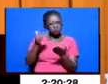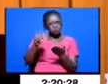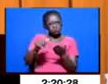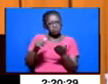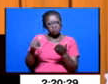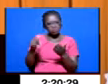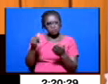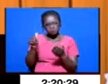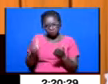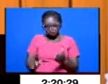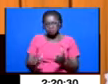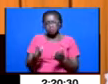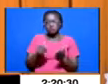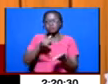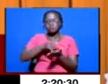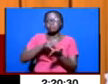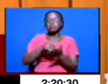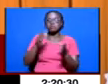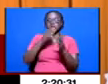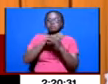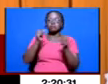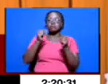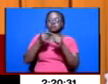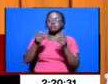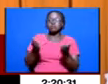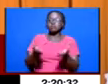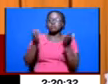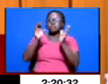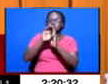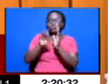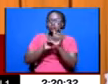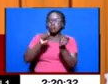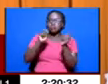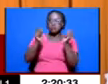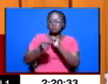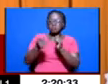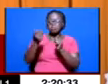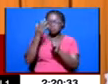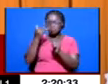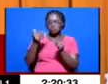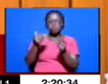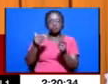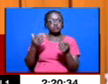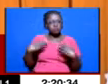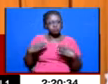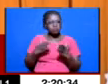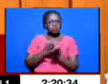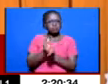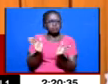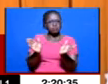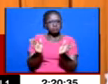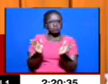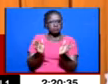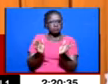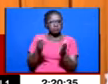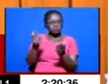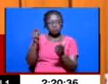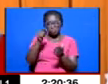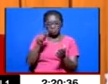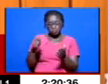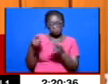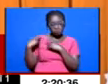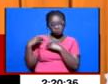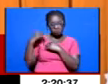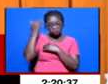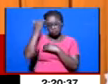President, from promoting a constitution amendment by popular initiative. It is therefore upon the court to interpret and determine